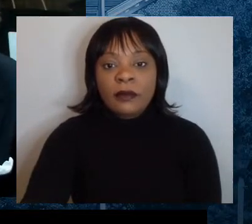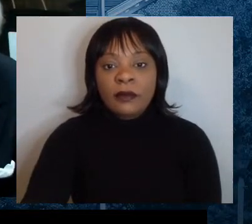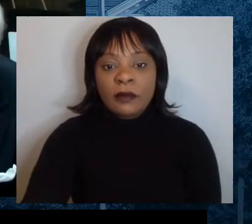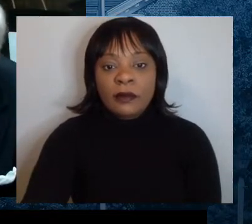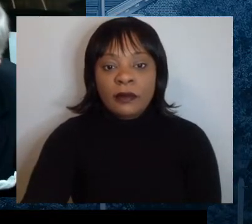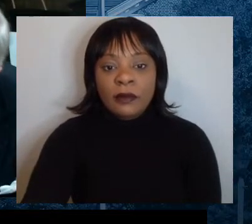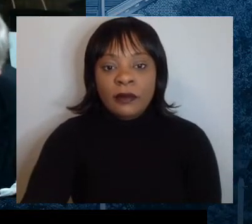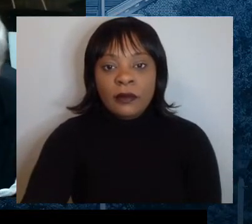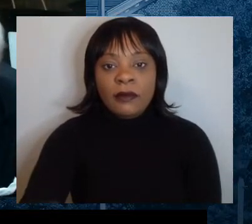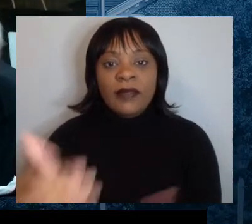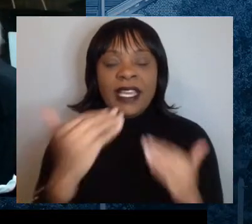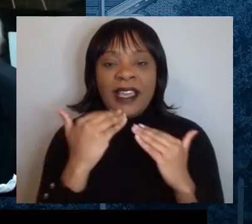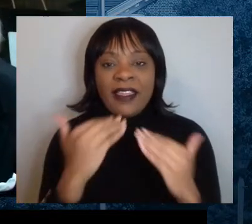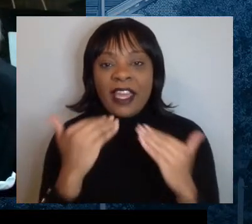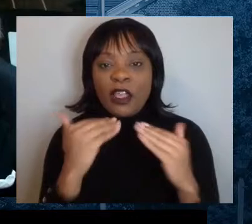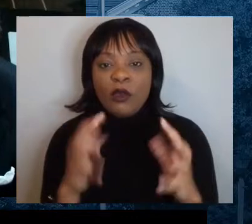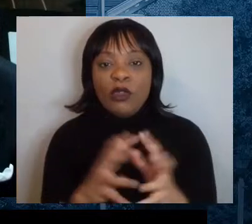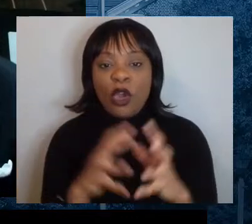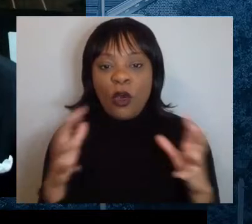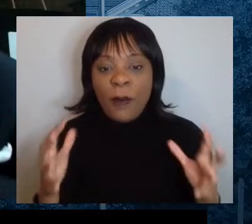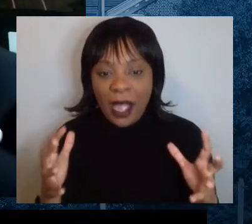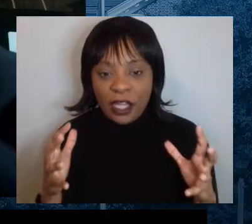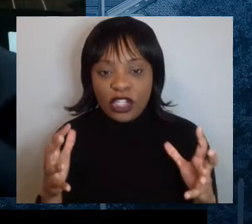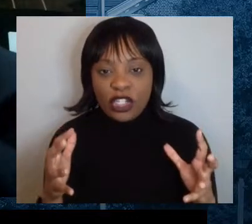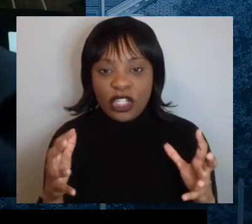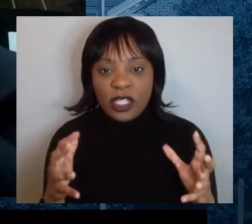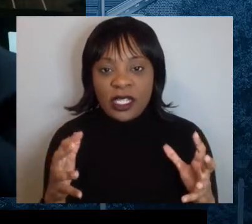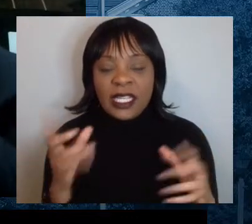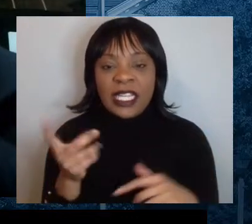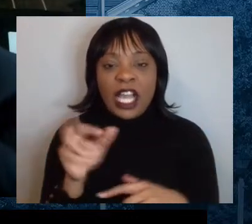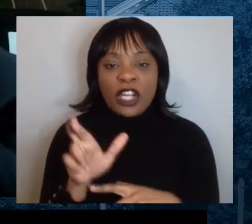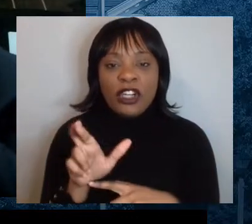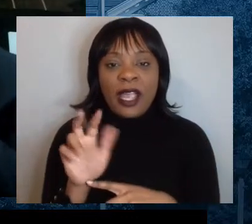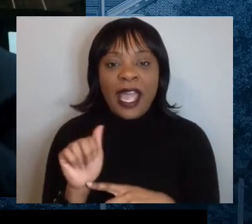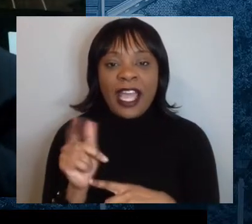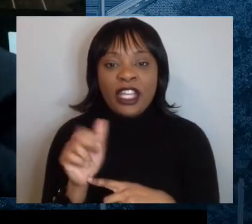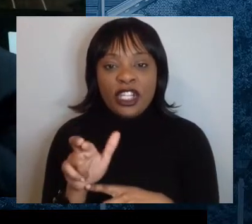Thank you so much, Dr. Asher and Paul.